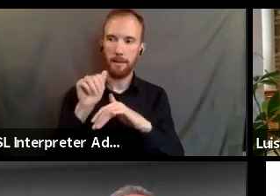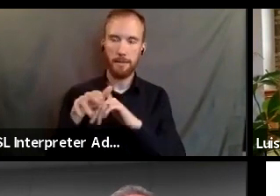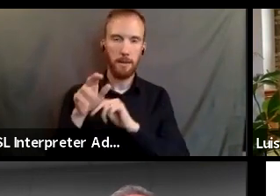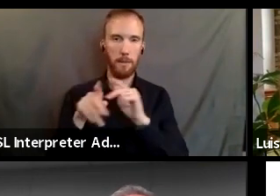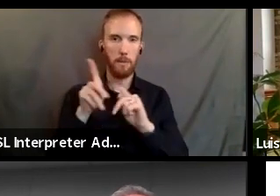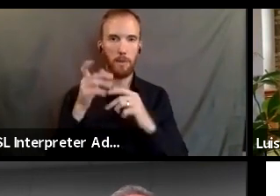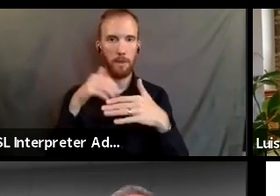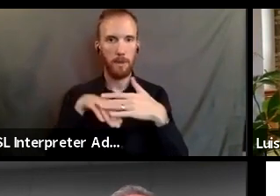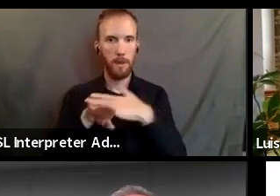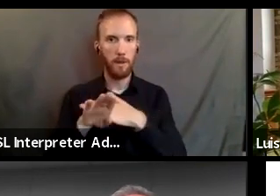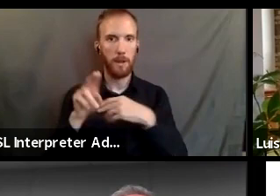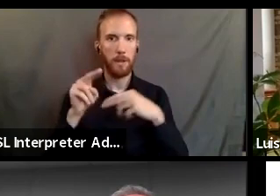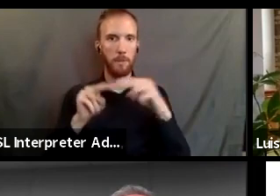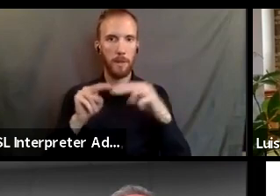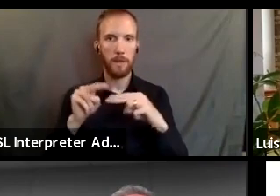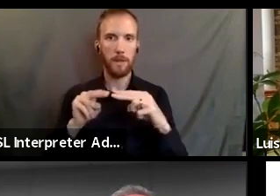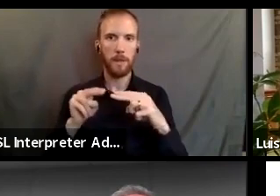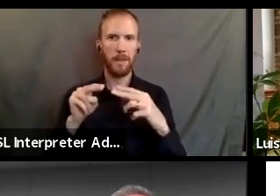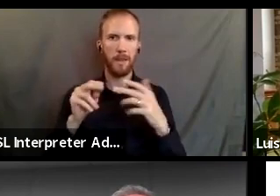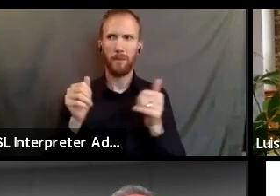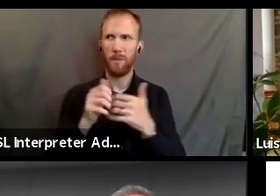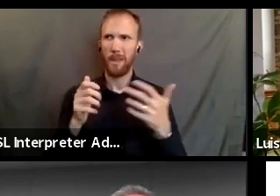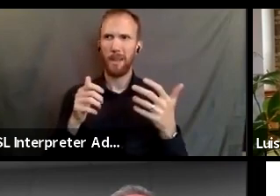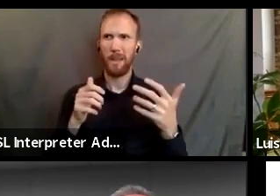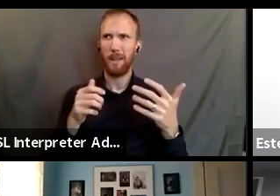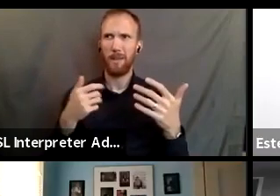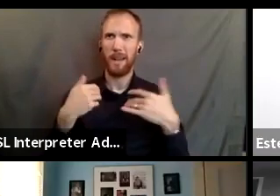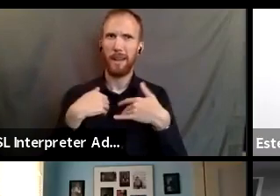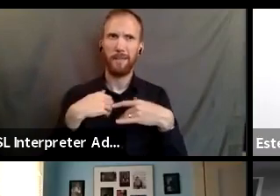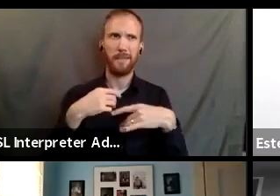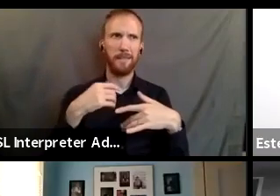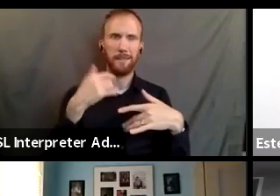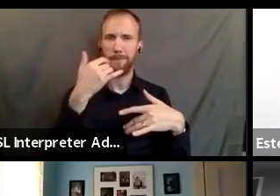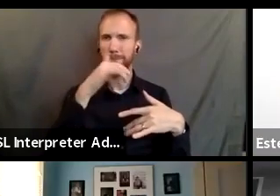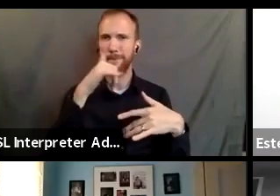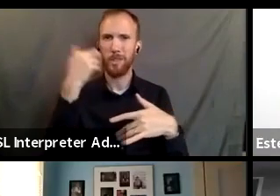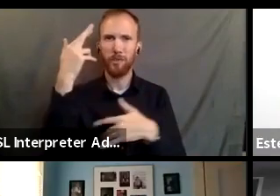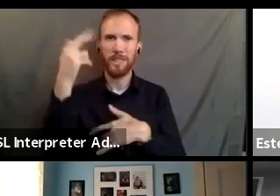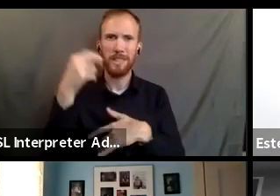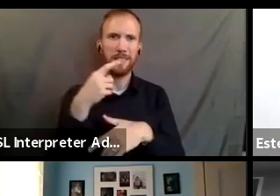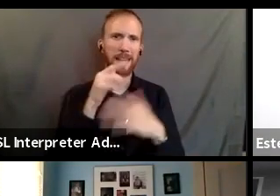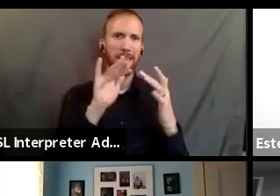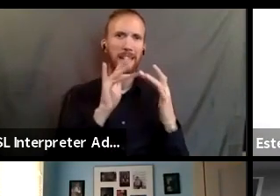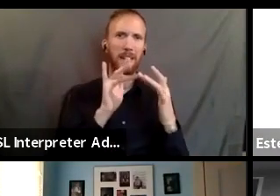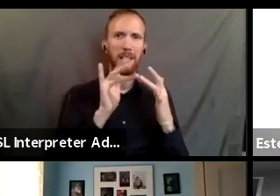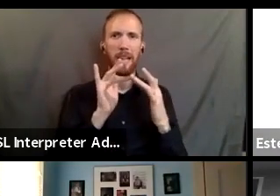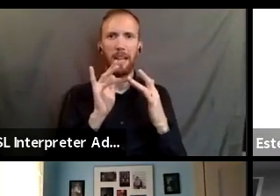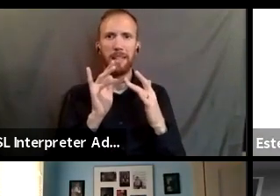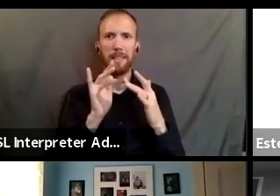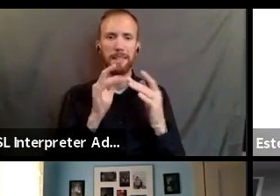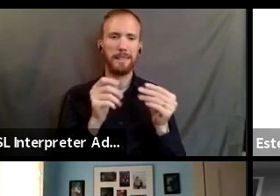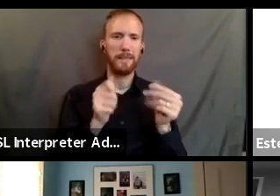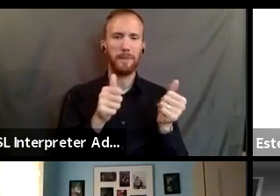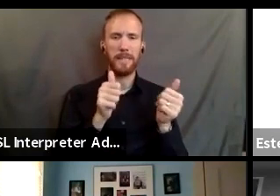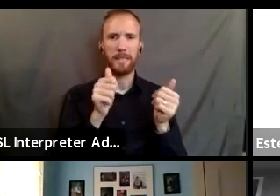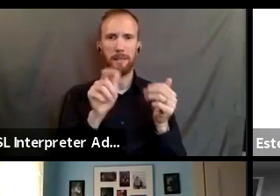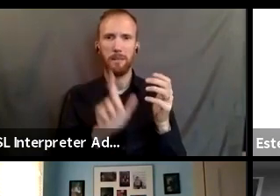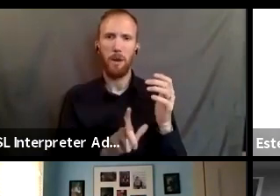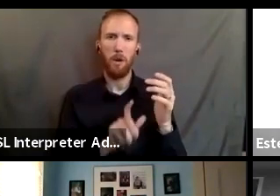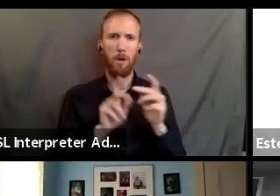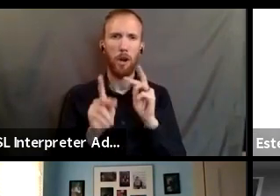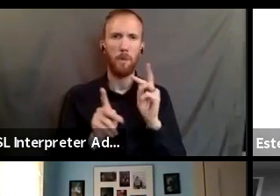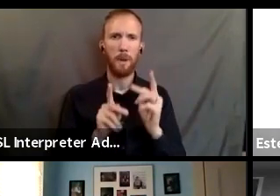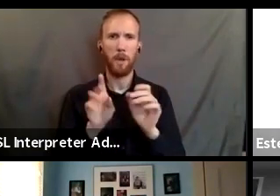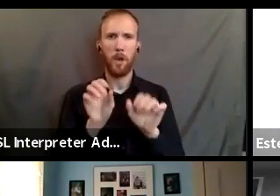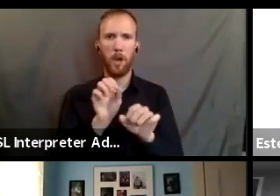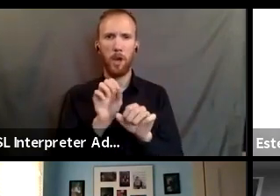without any good rationale we get rationales like well their internet speed was too low or people walked in the background like some really easy to